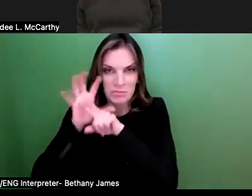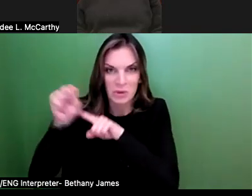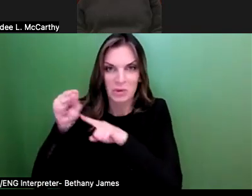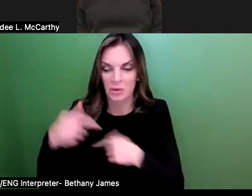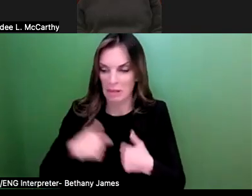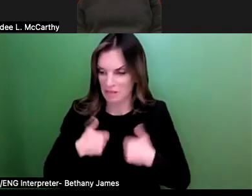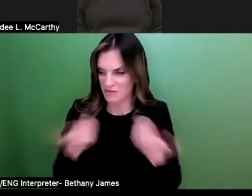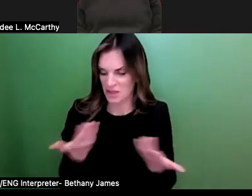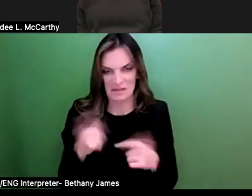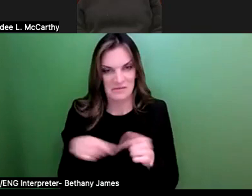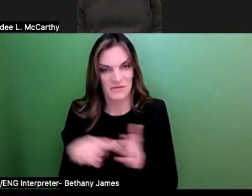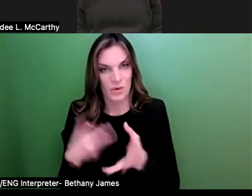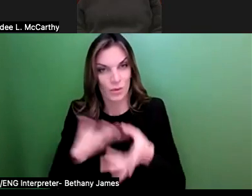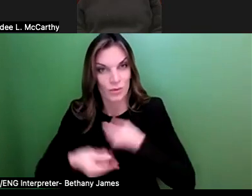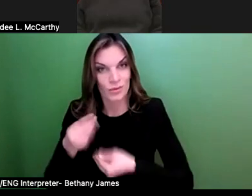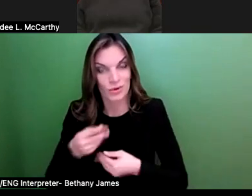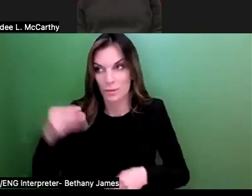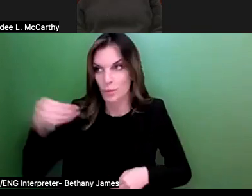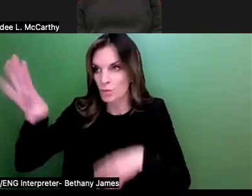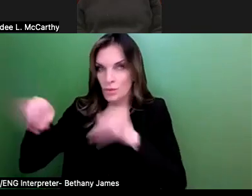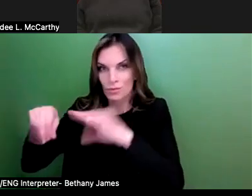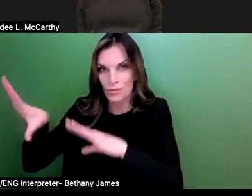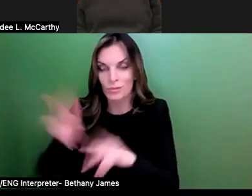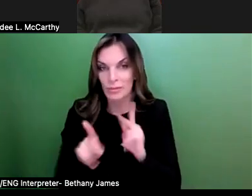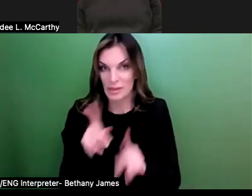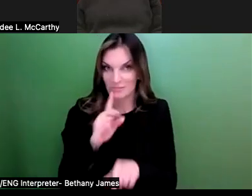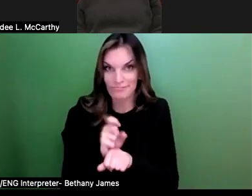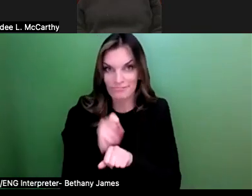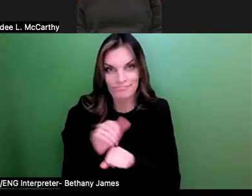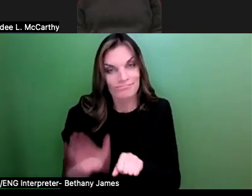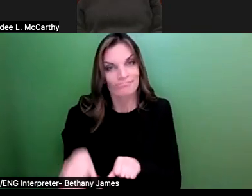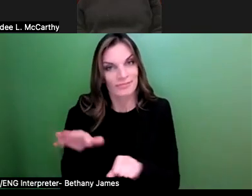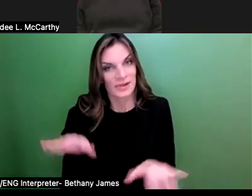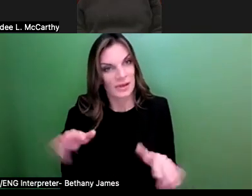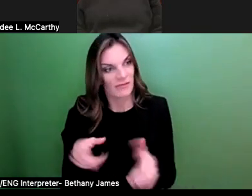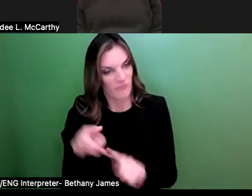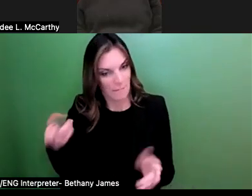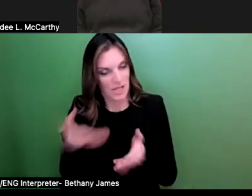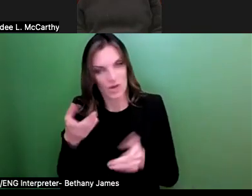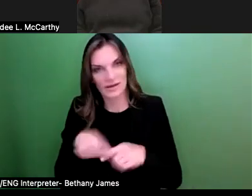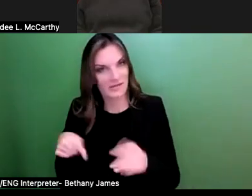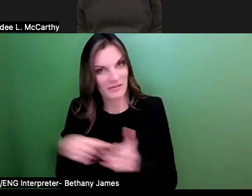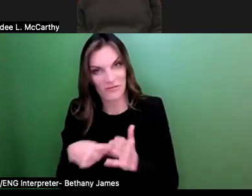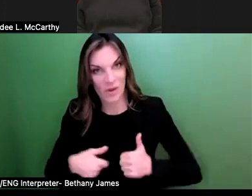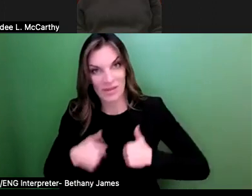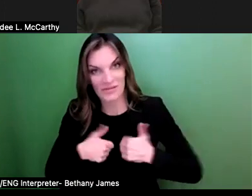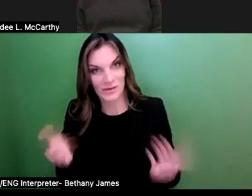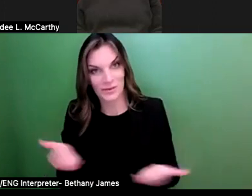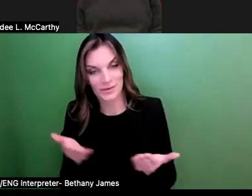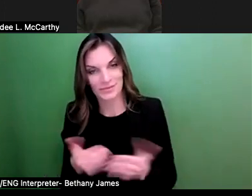isn't sufficient affordable housing to keep people who are from Tarrytown in Tarrytown. It